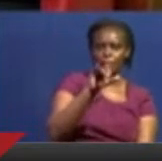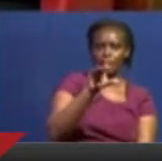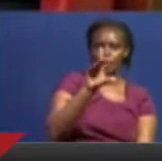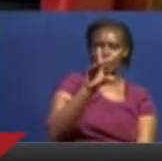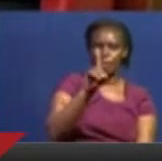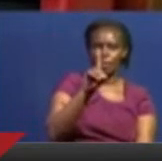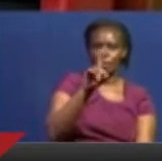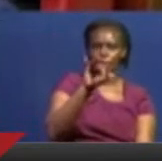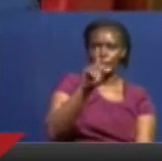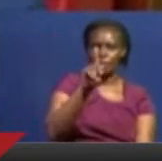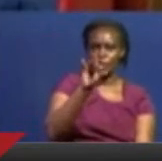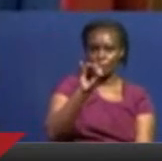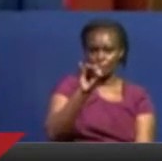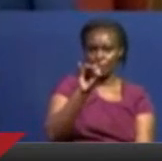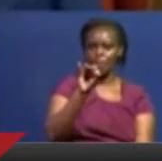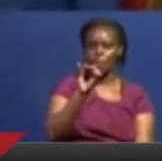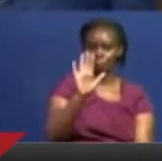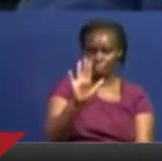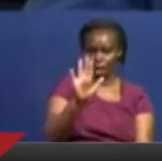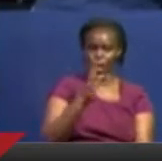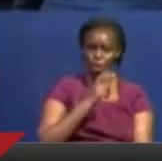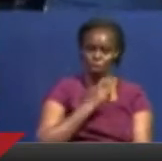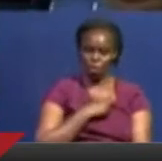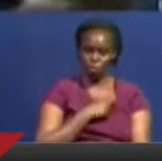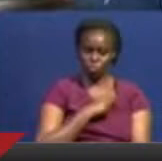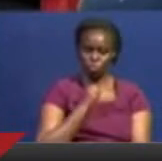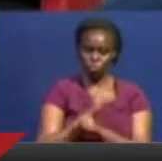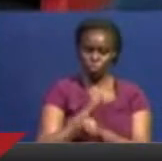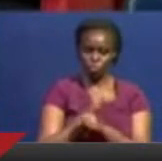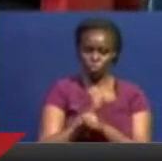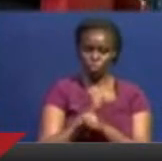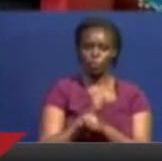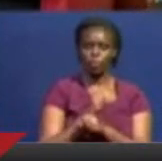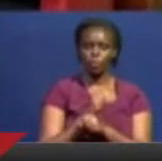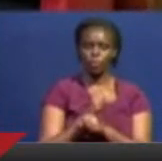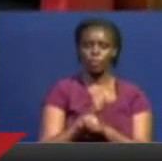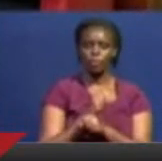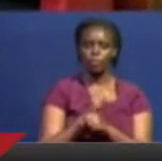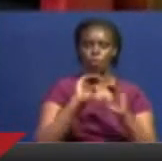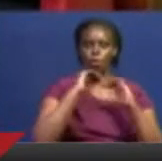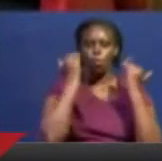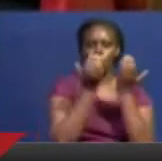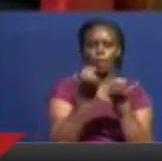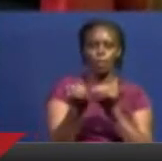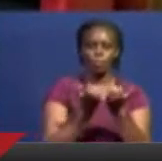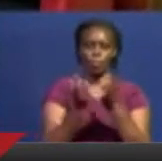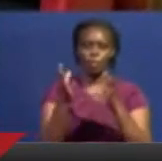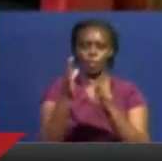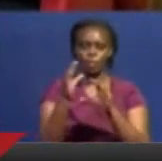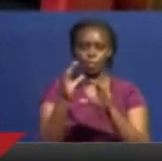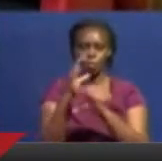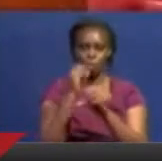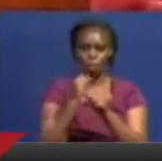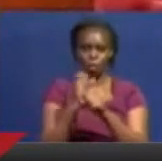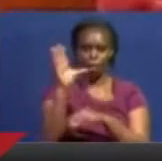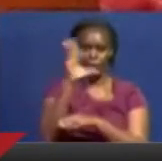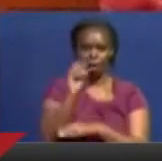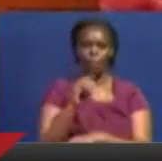consulted for various international organizations, among them WTO, that is the World Trade Organization,